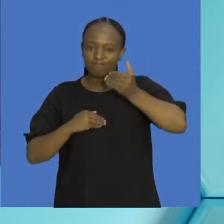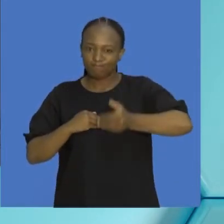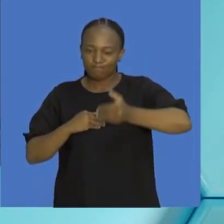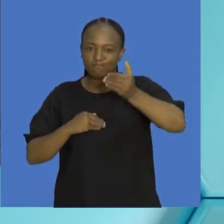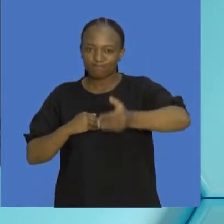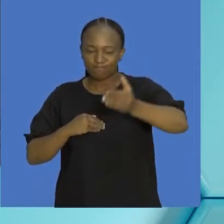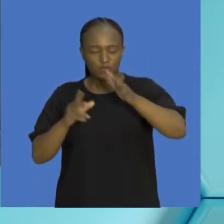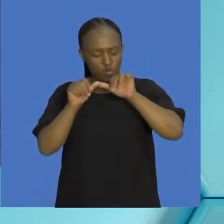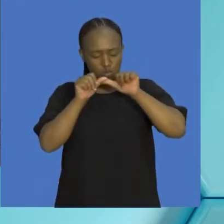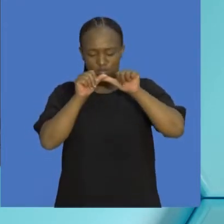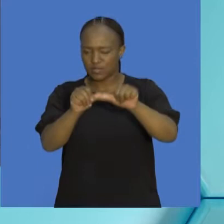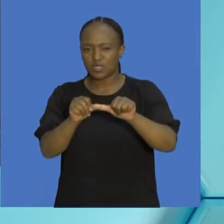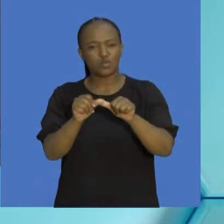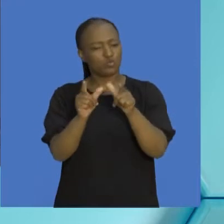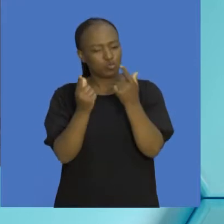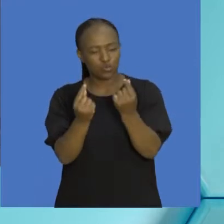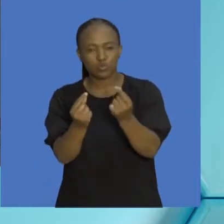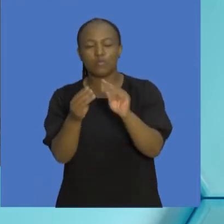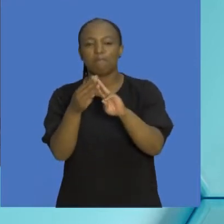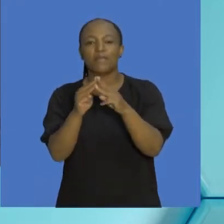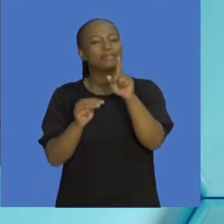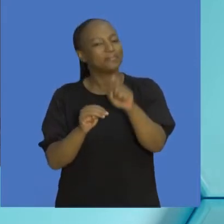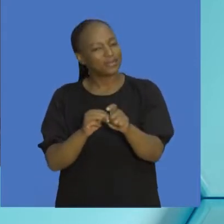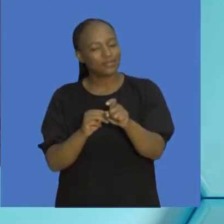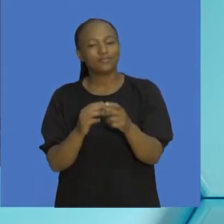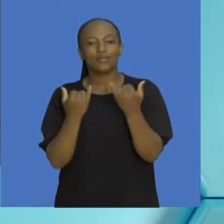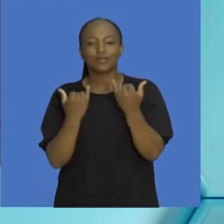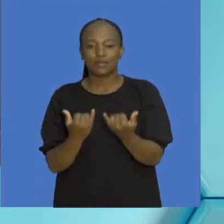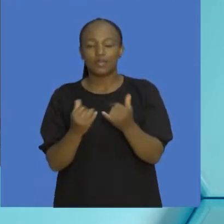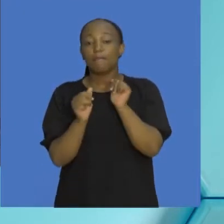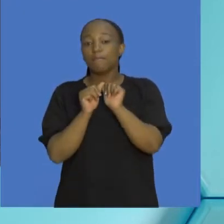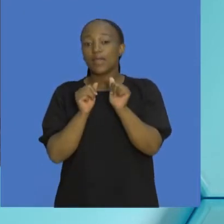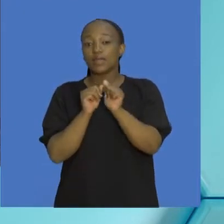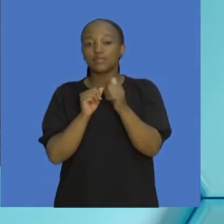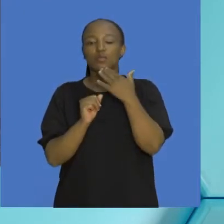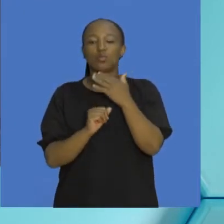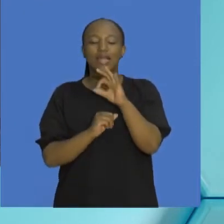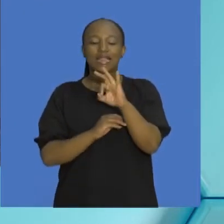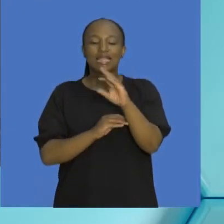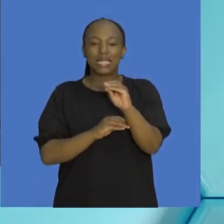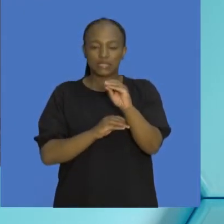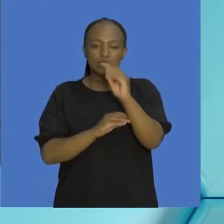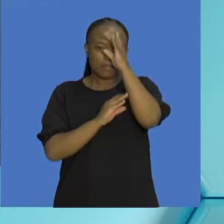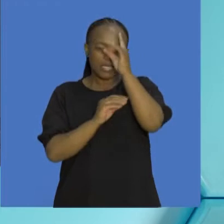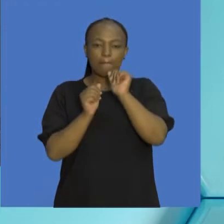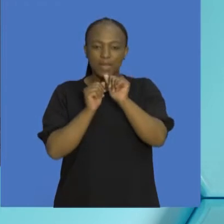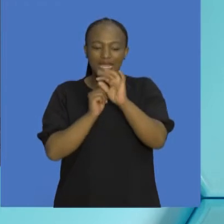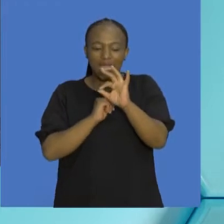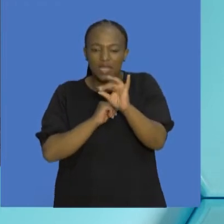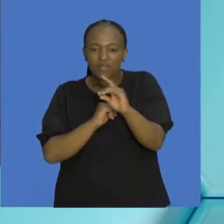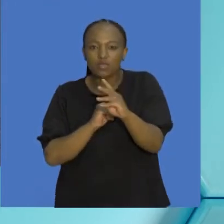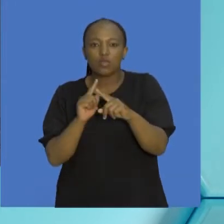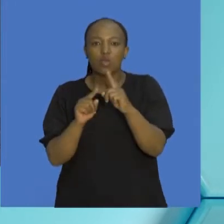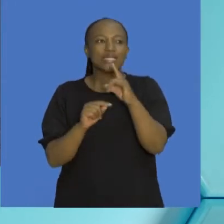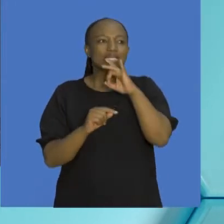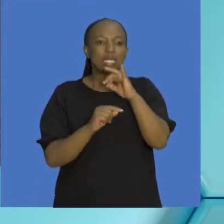consistent hard work throughout. It's better to do 30 minutes a day than doing 5 hours on